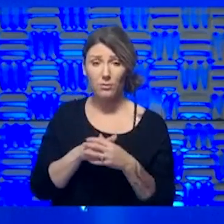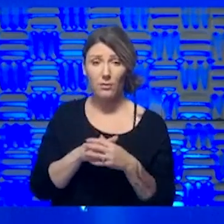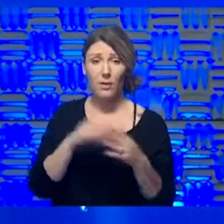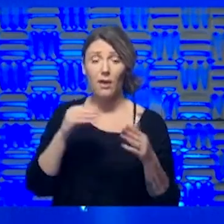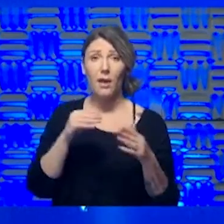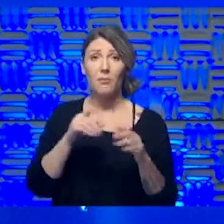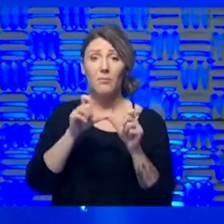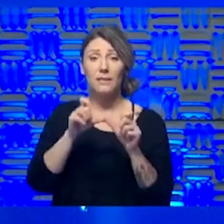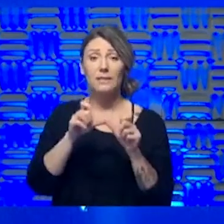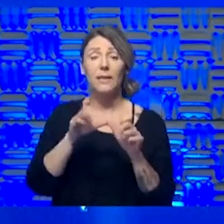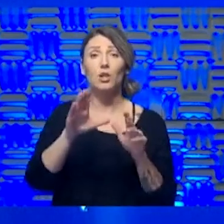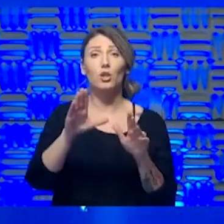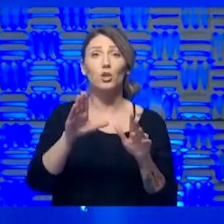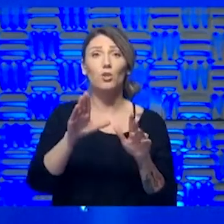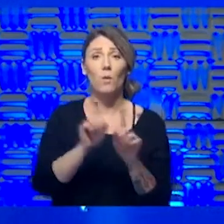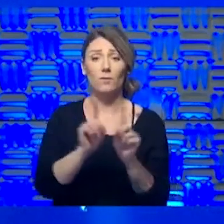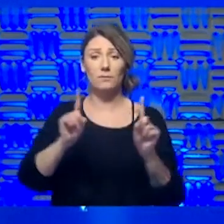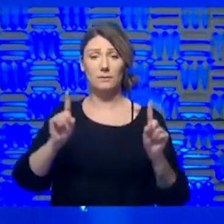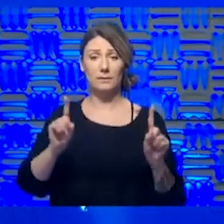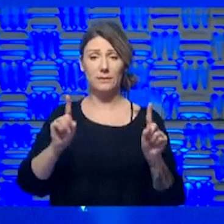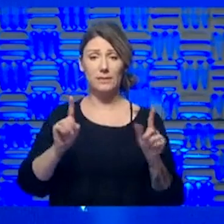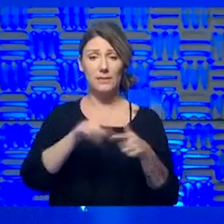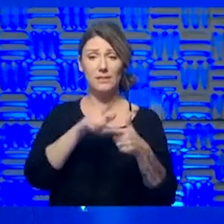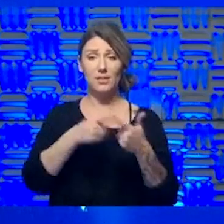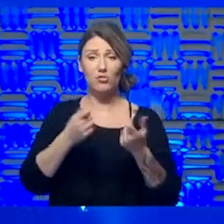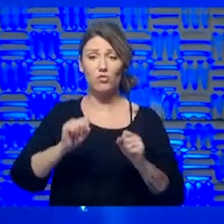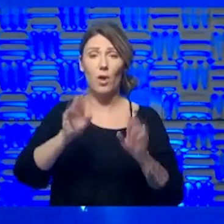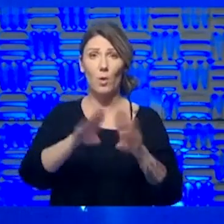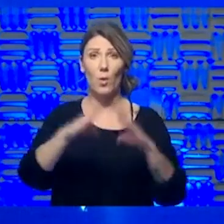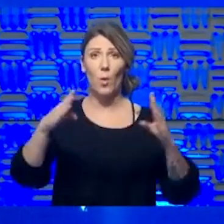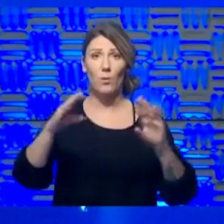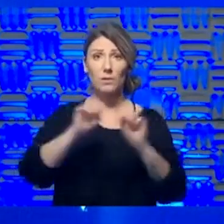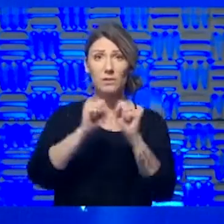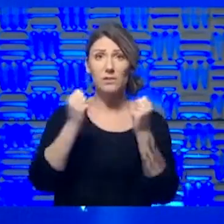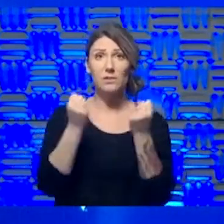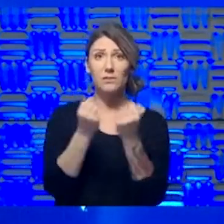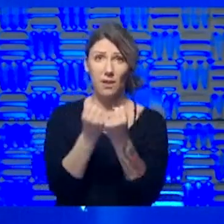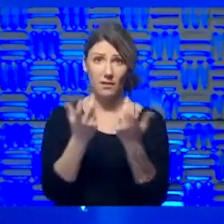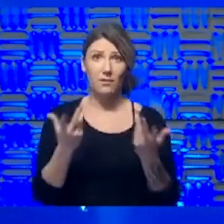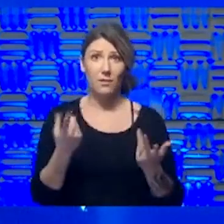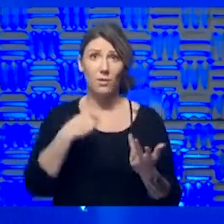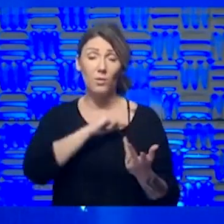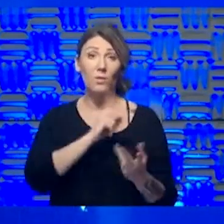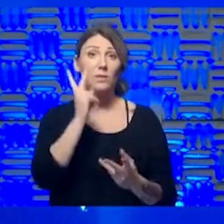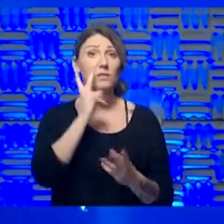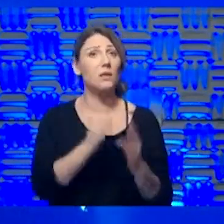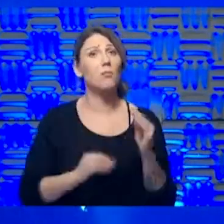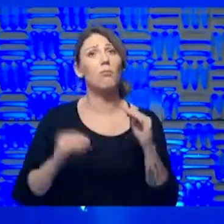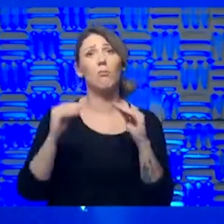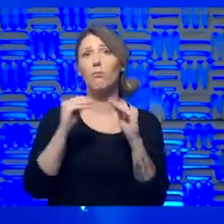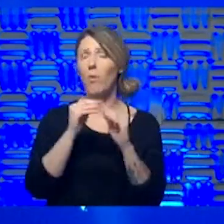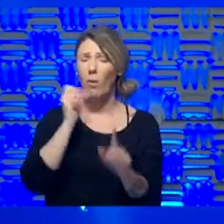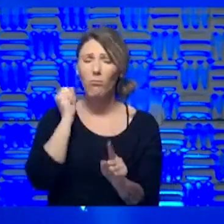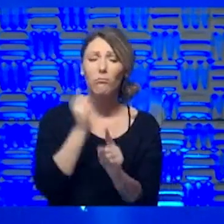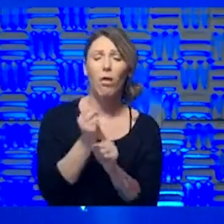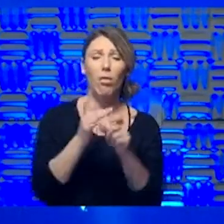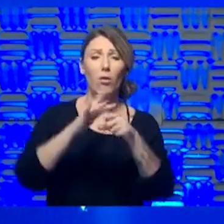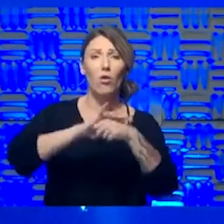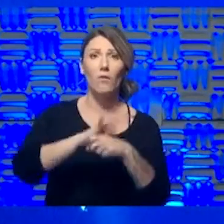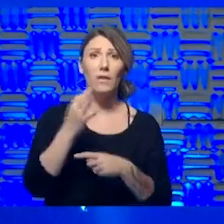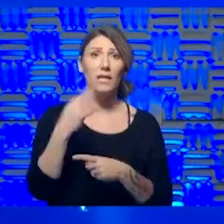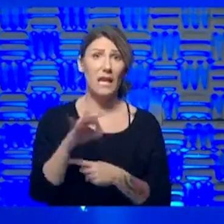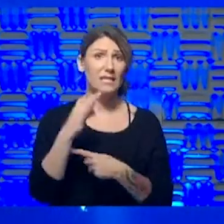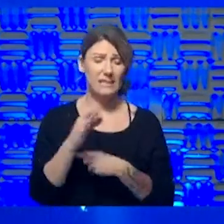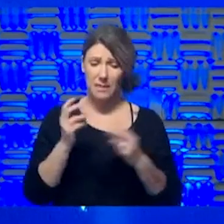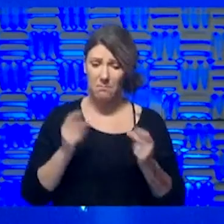your distance and don't do those things, and we were trying to reopen society, we would see a lot more COVID-19 all at once.